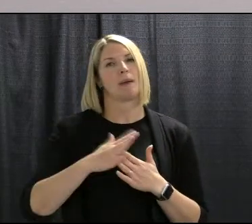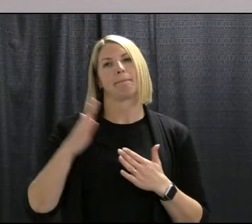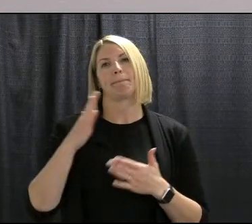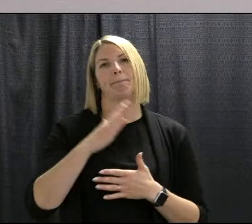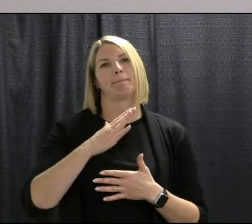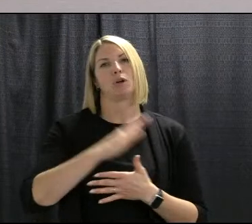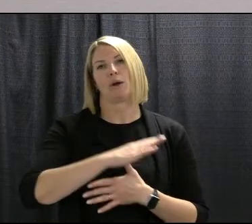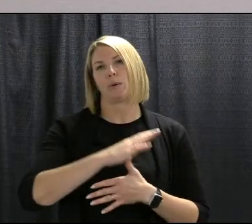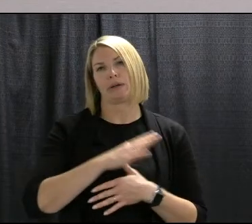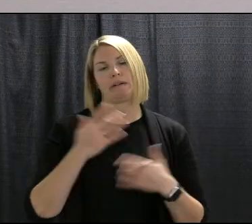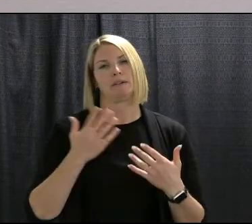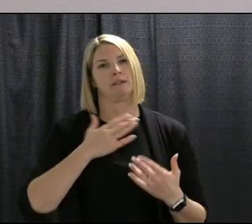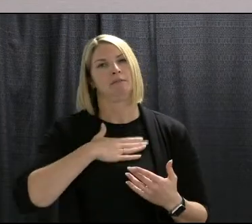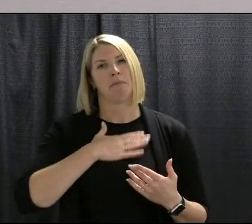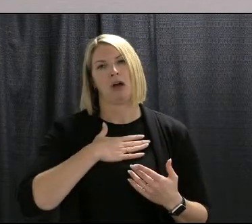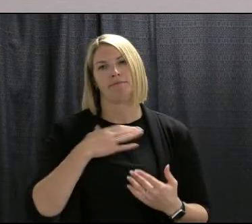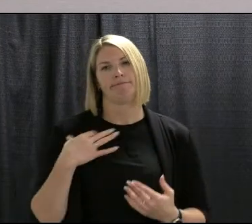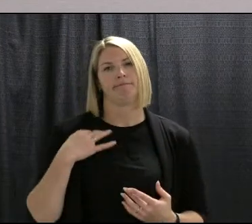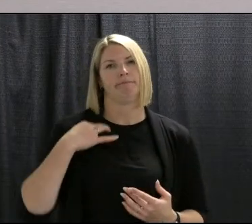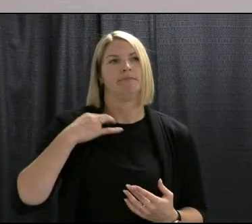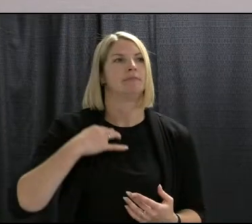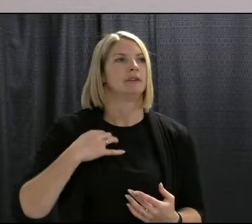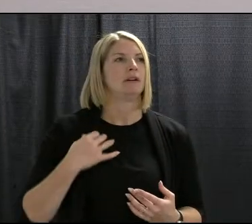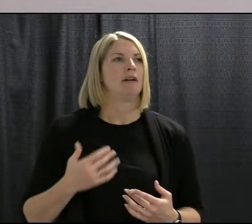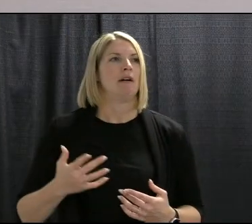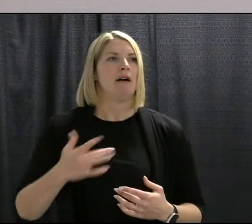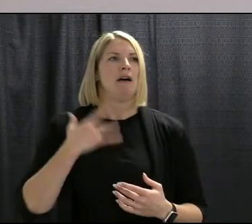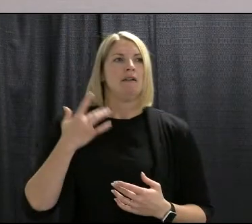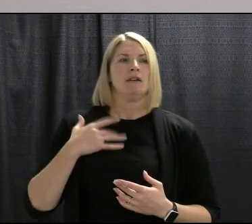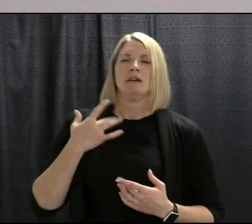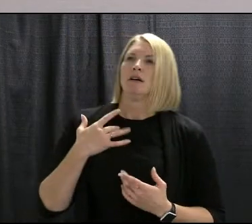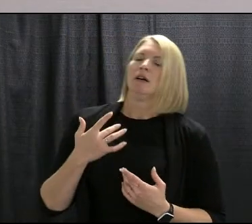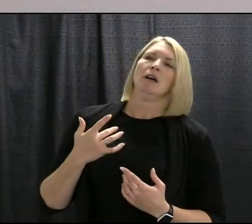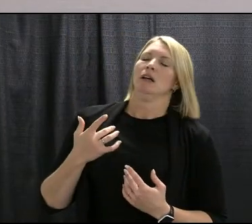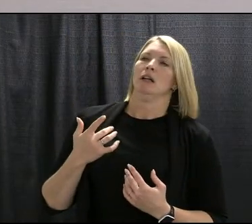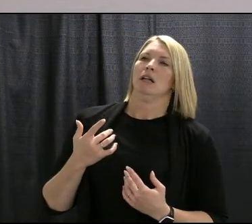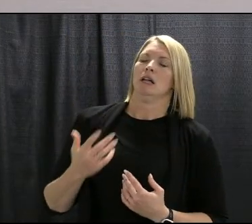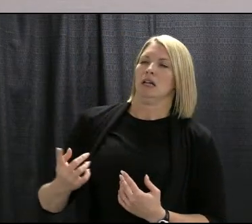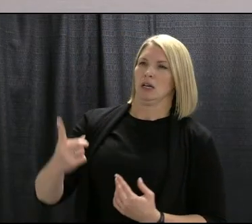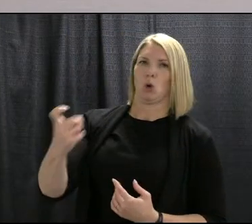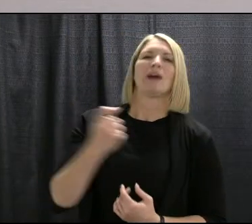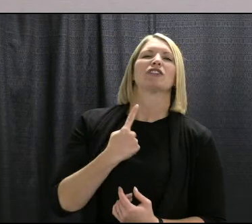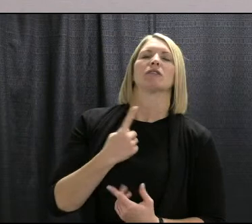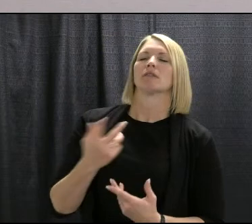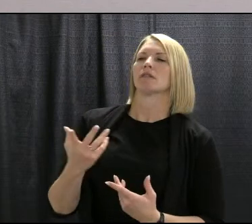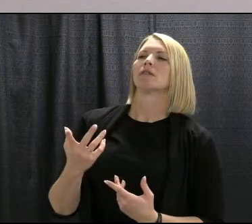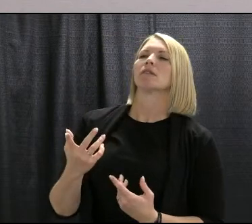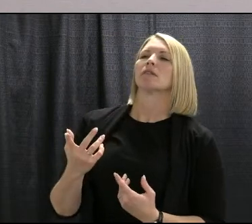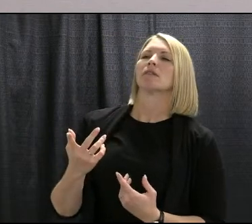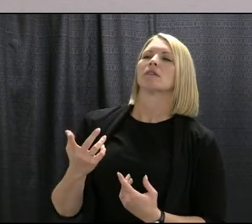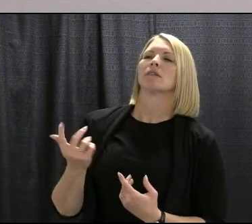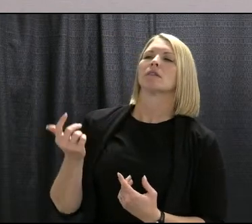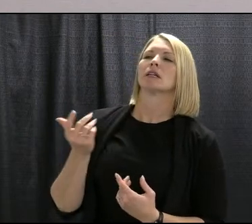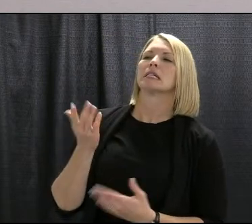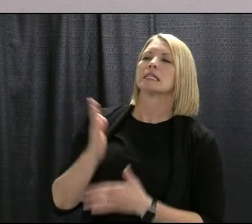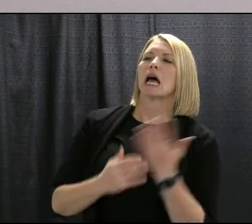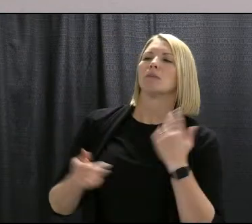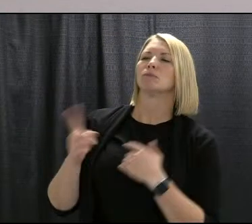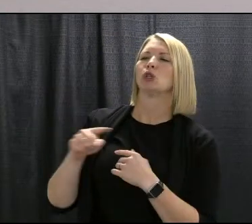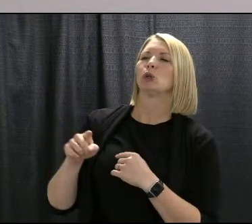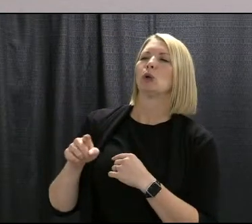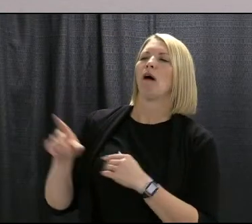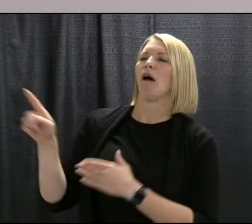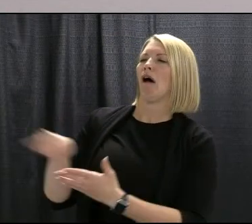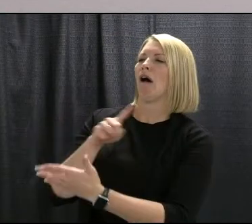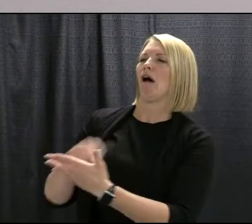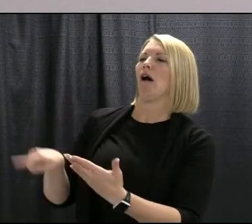in previous scrums, I feel like all three of you might have been critical of other jurisdictions and wanting to improve upon it here in Newfoundland and Labrador